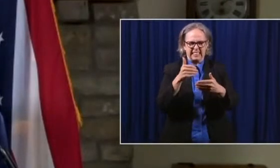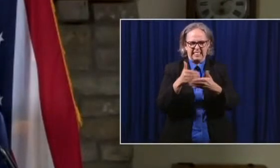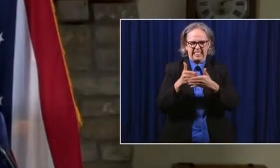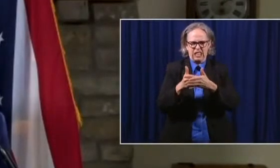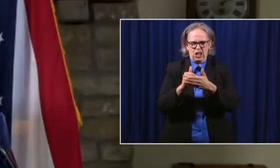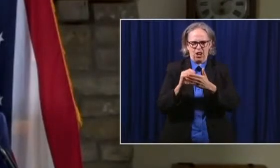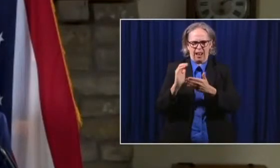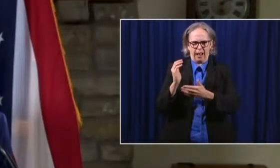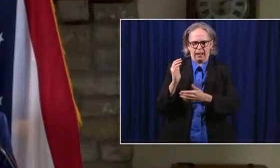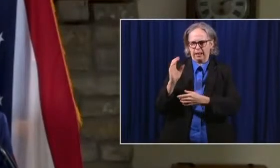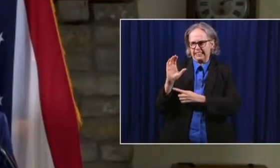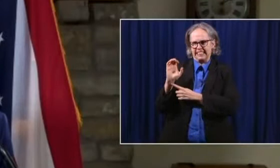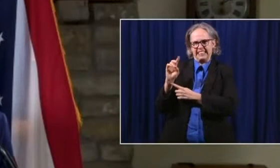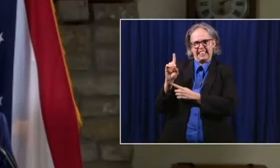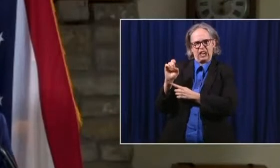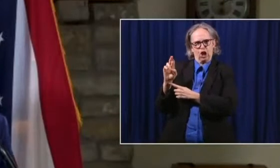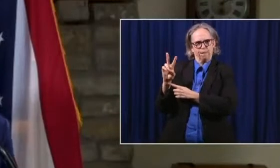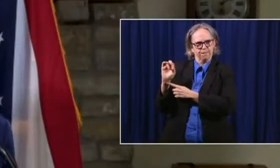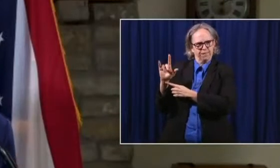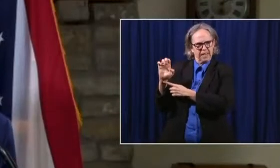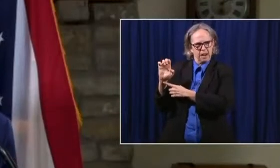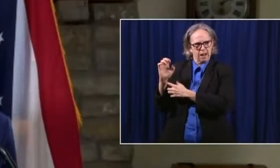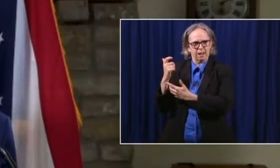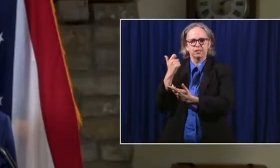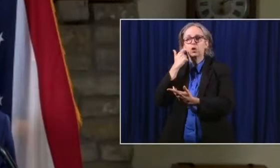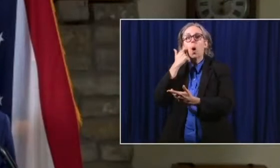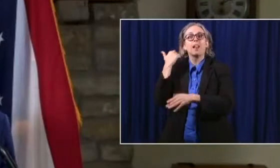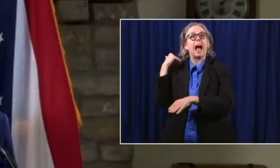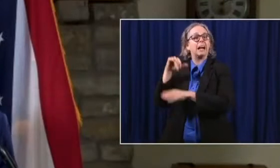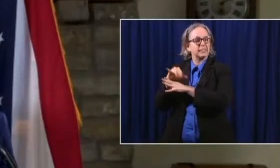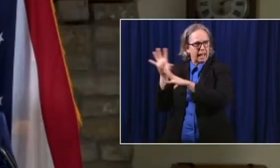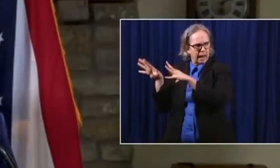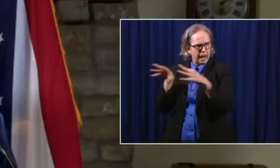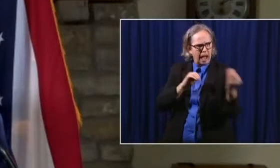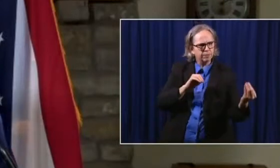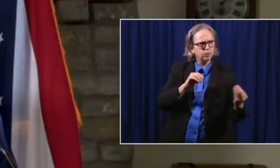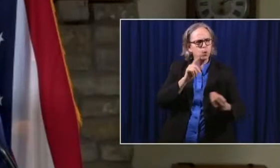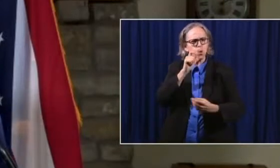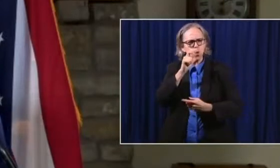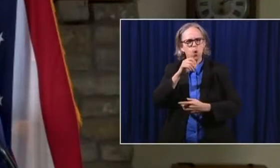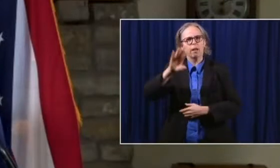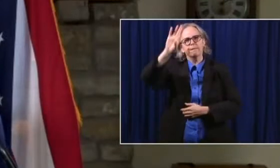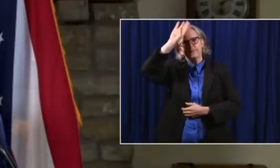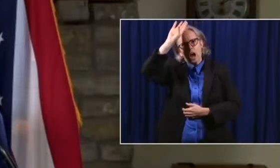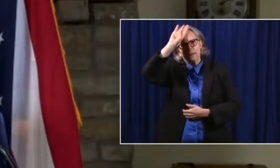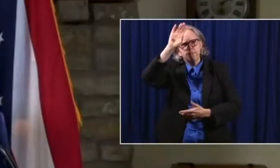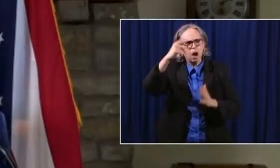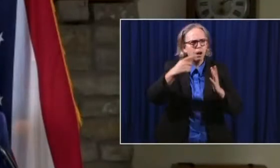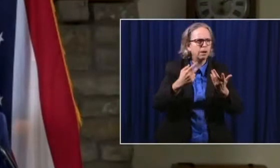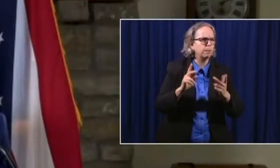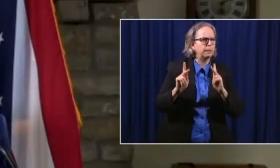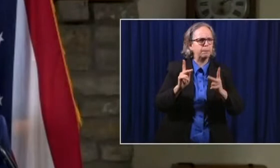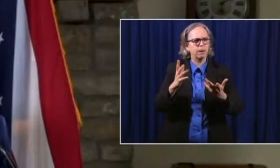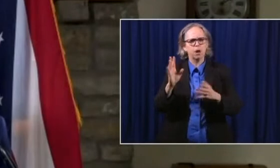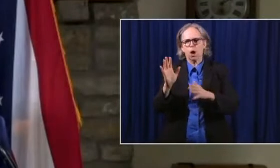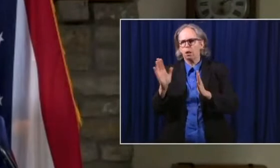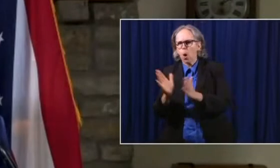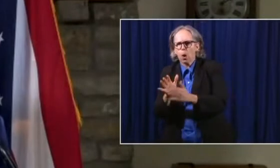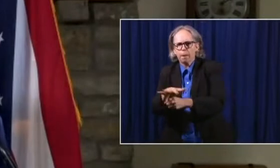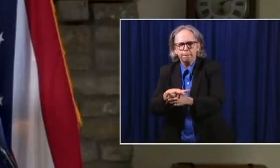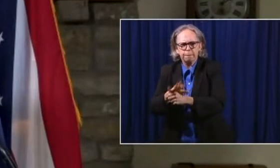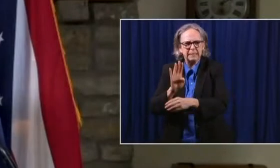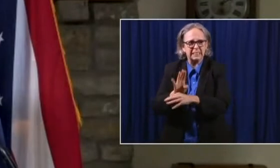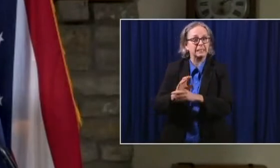night, and they're made up of members from fire departments, local businesses, citizens from across the state. Ohio Task Force 1